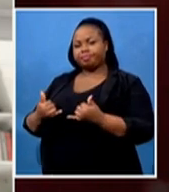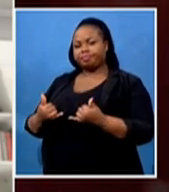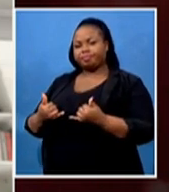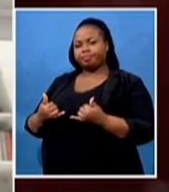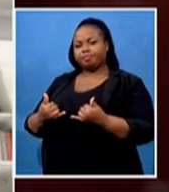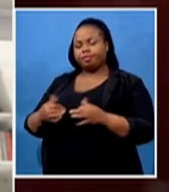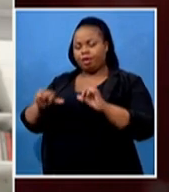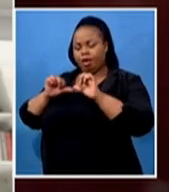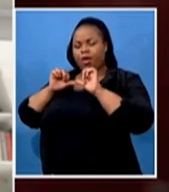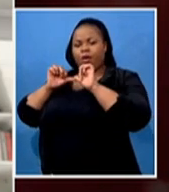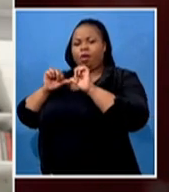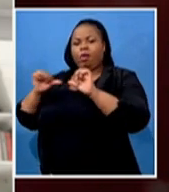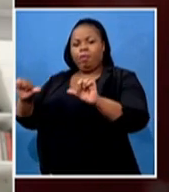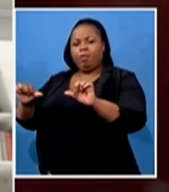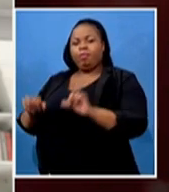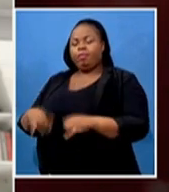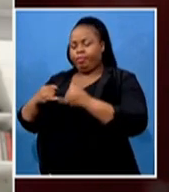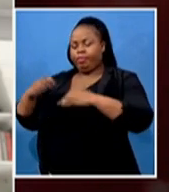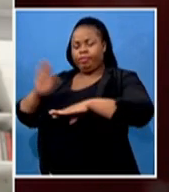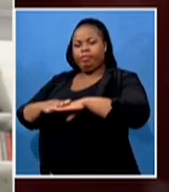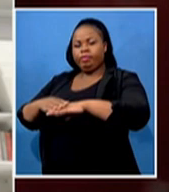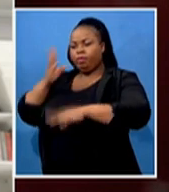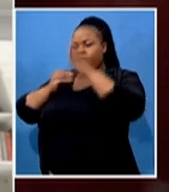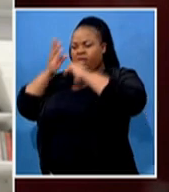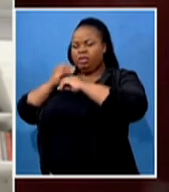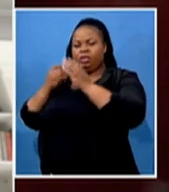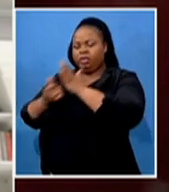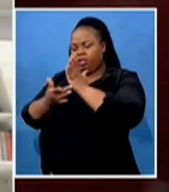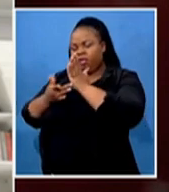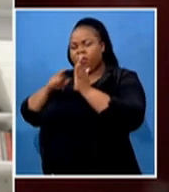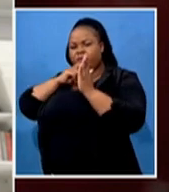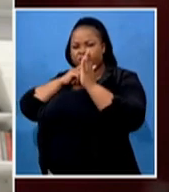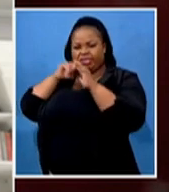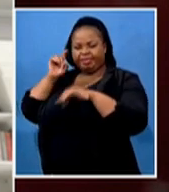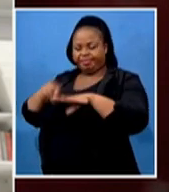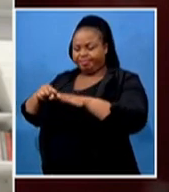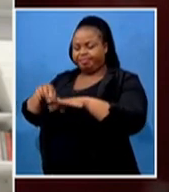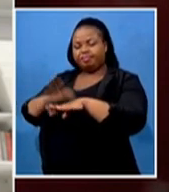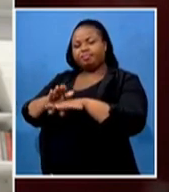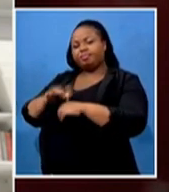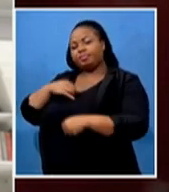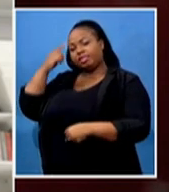mixture of the two, I don't think that we'll go fully online. I think that, yes, at the moment, COVID has forced us to